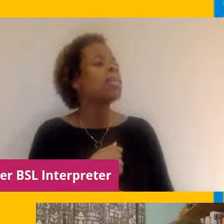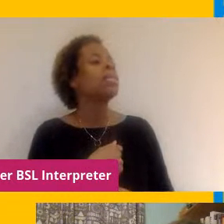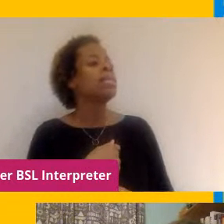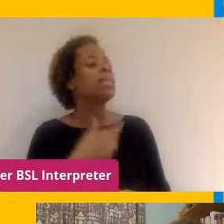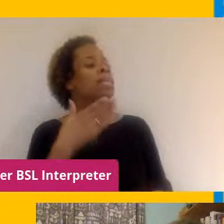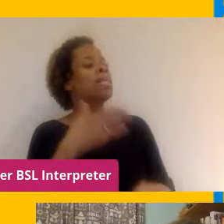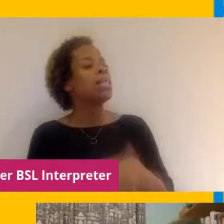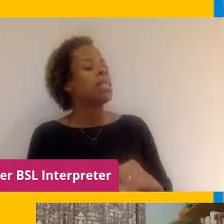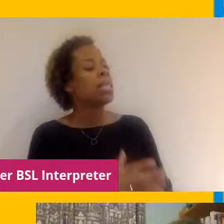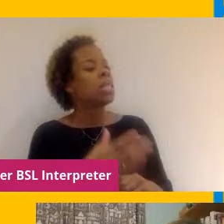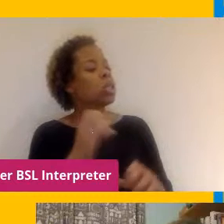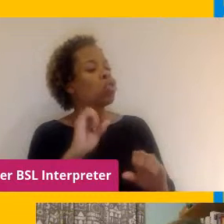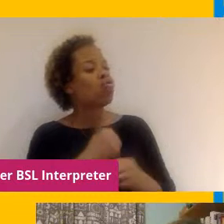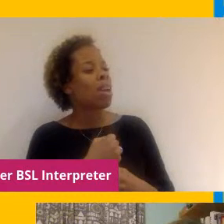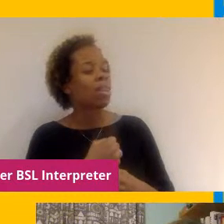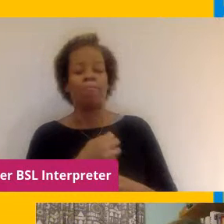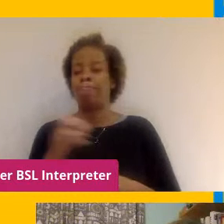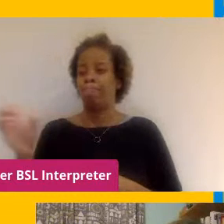the short or long term.